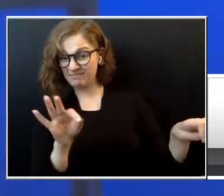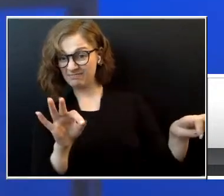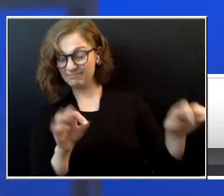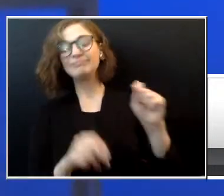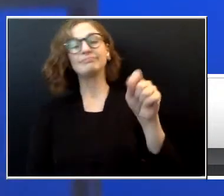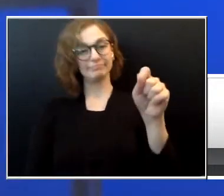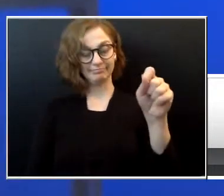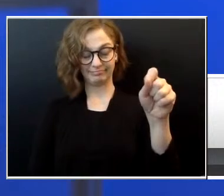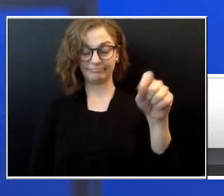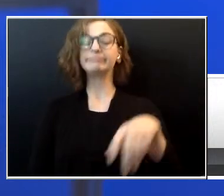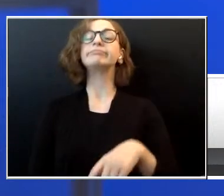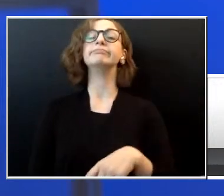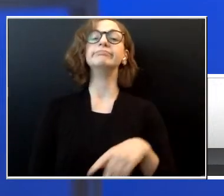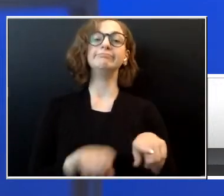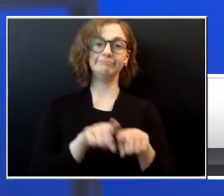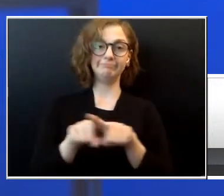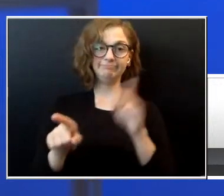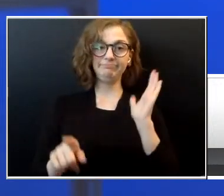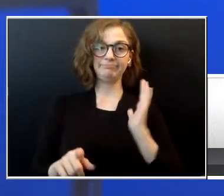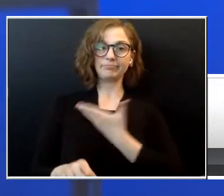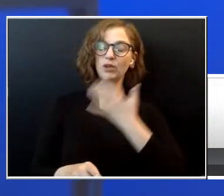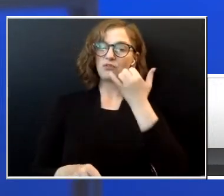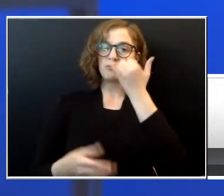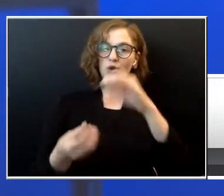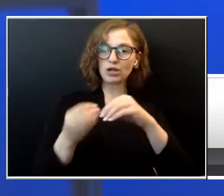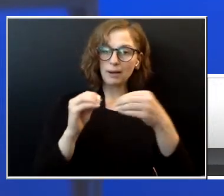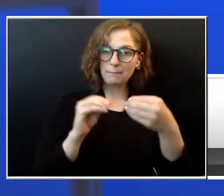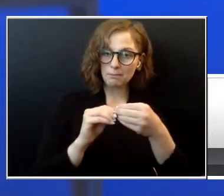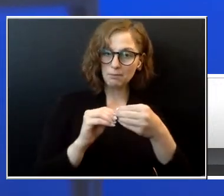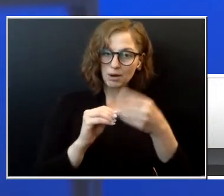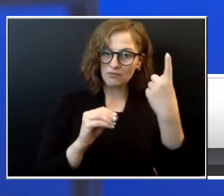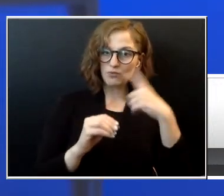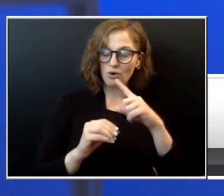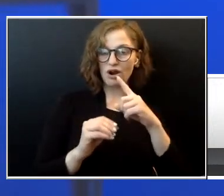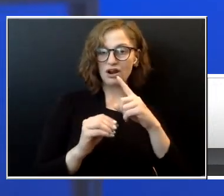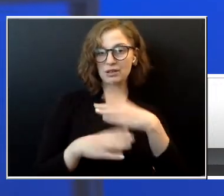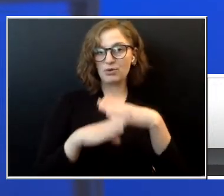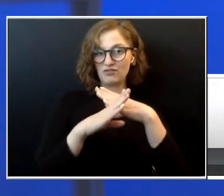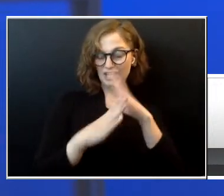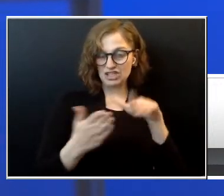Also, our phone number for the Breast Cancer Prevention Center is